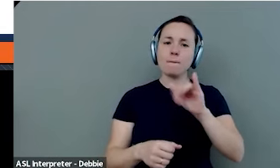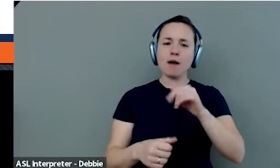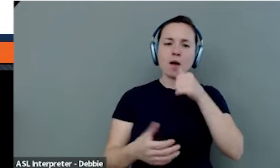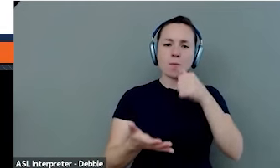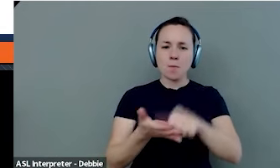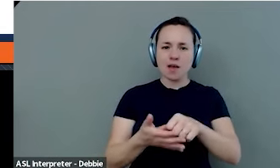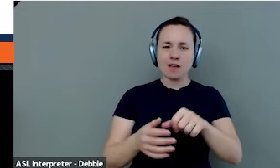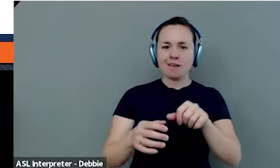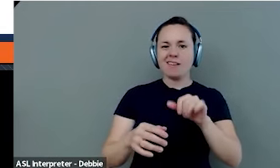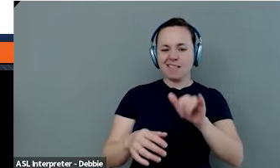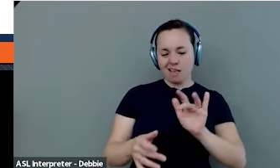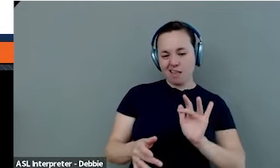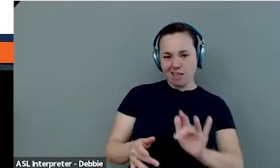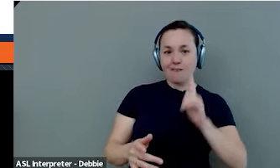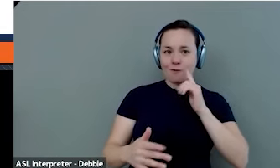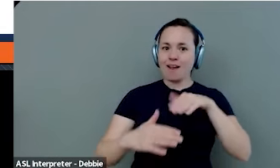system.